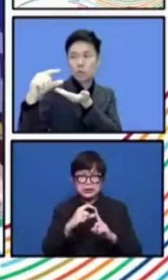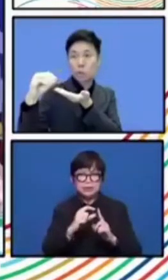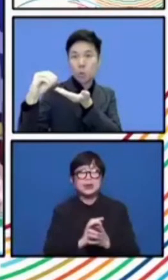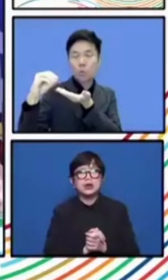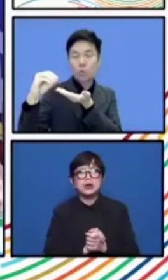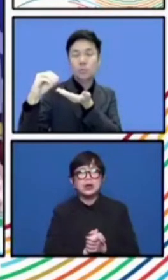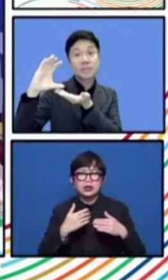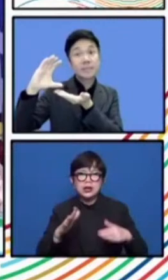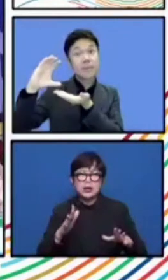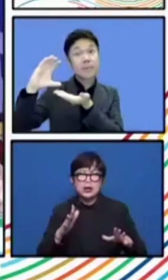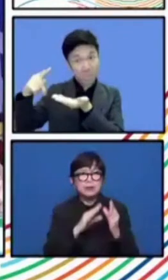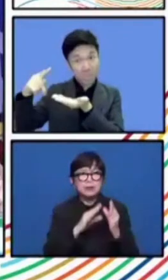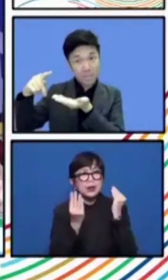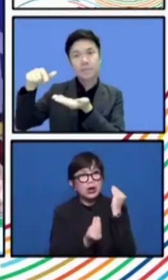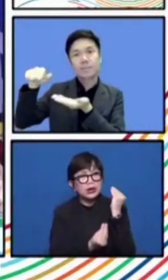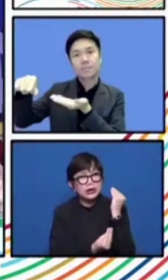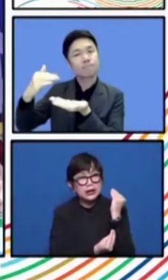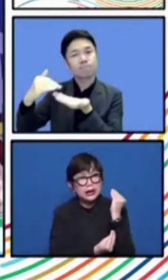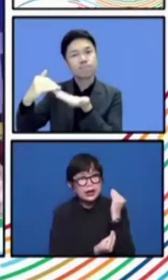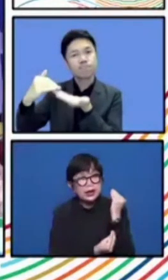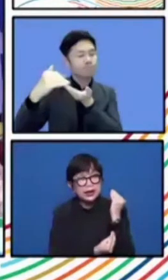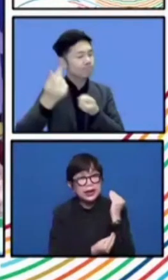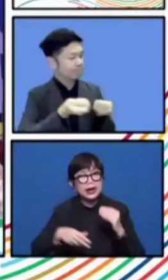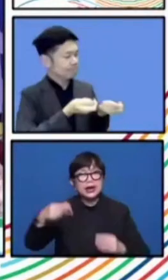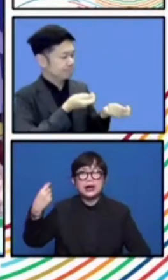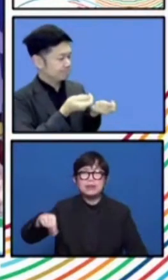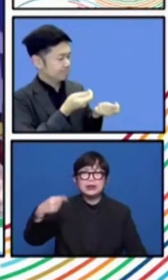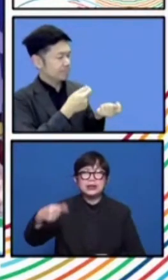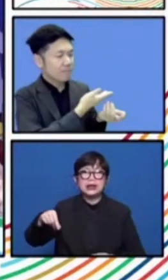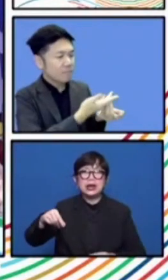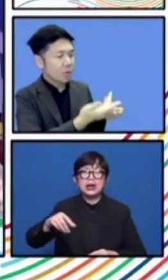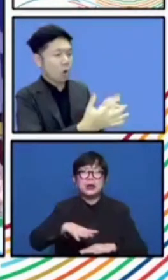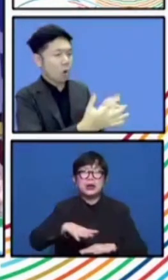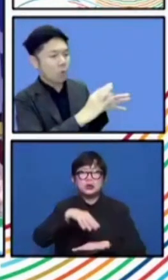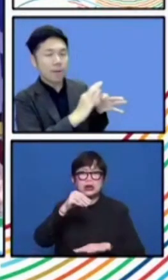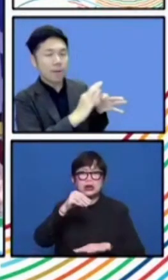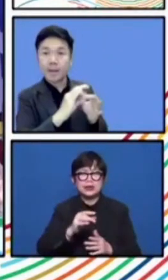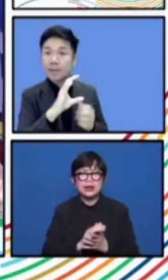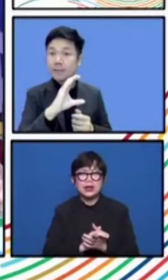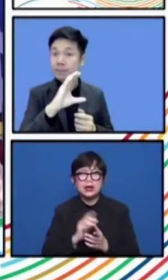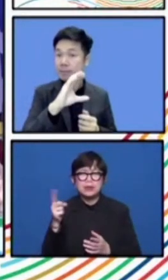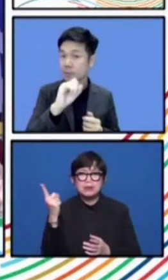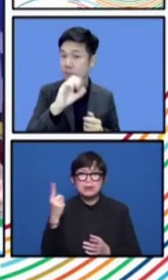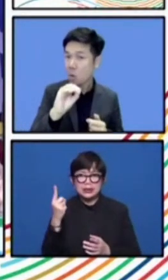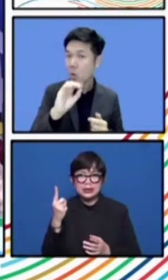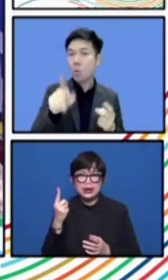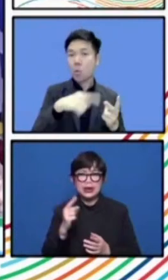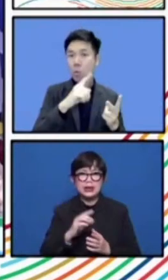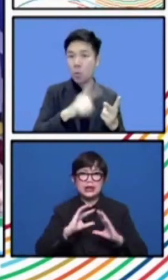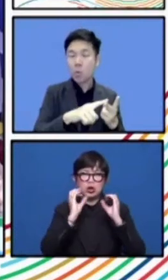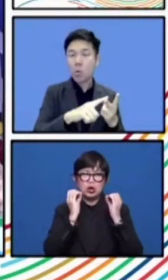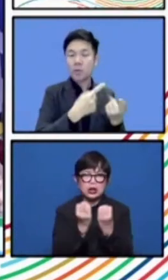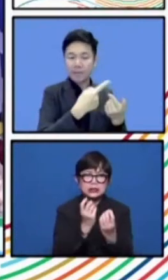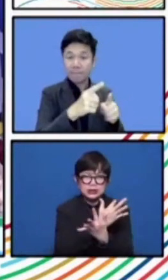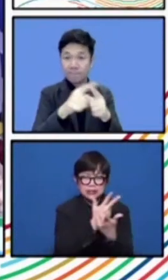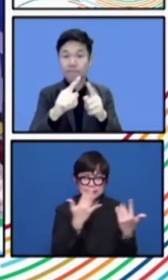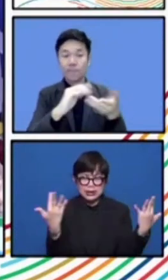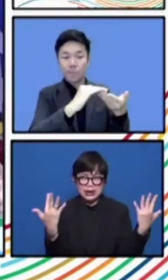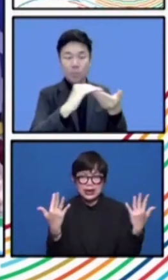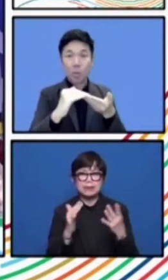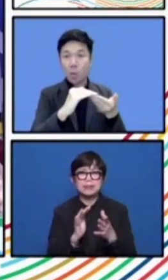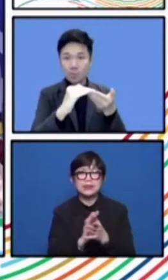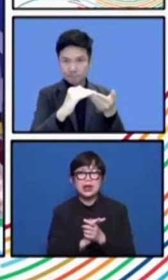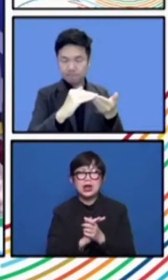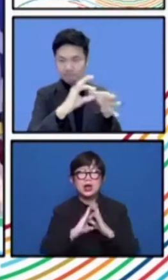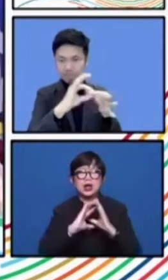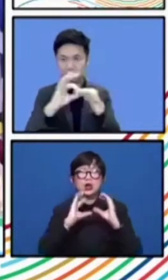Ministries state governments civil societies organization disability specific must constitute why I am